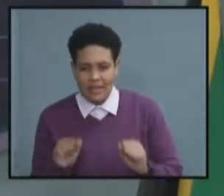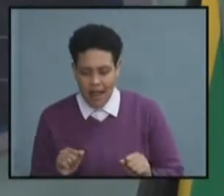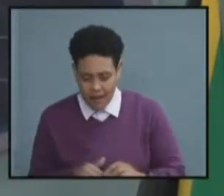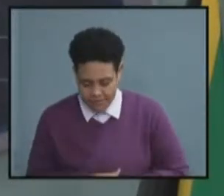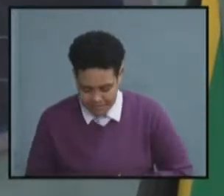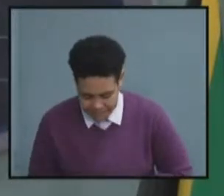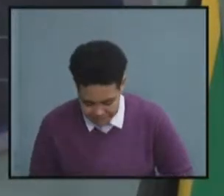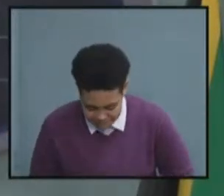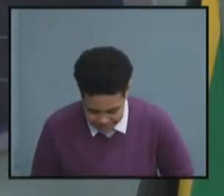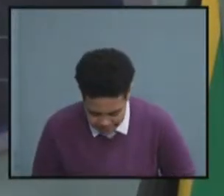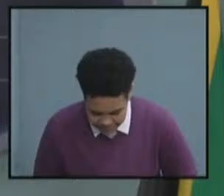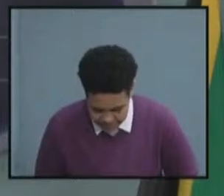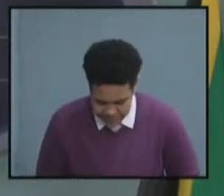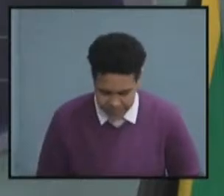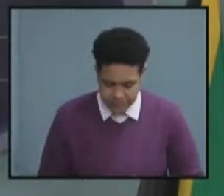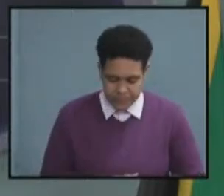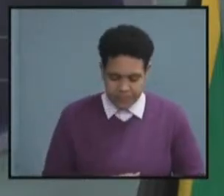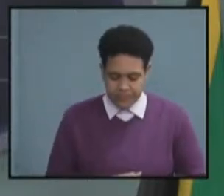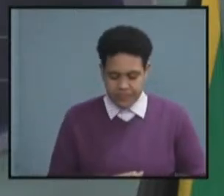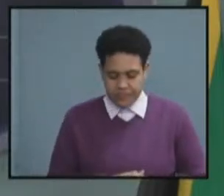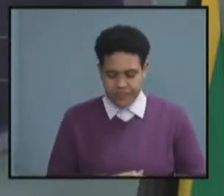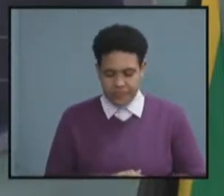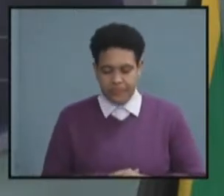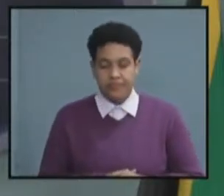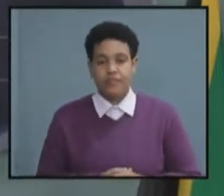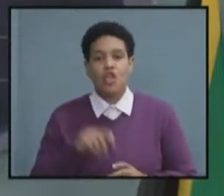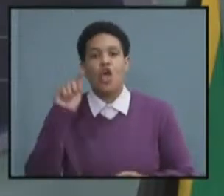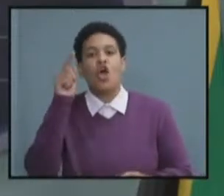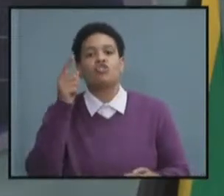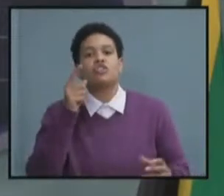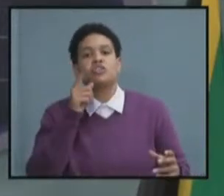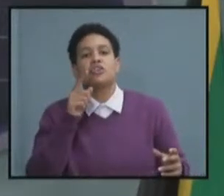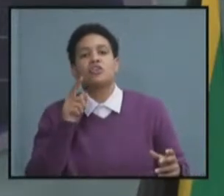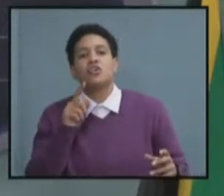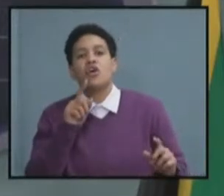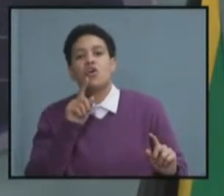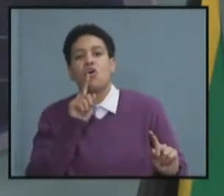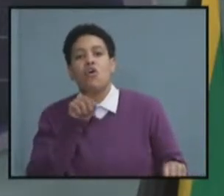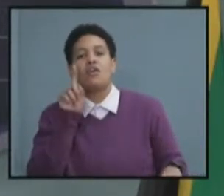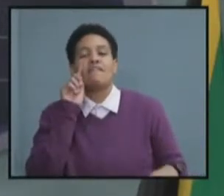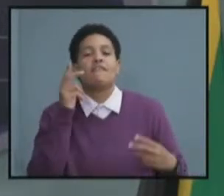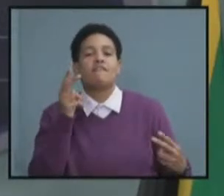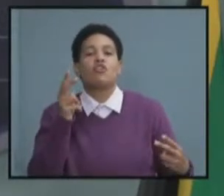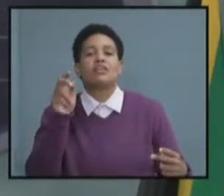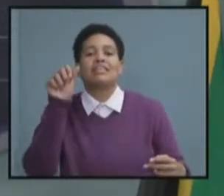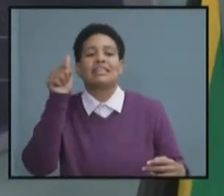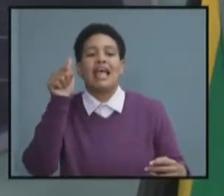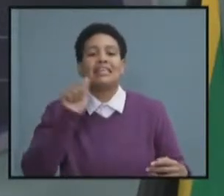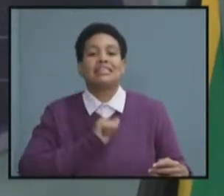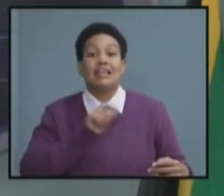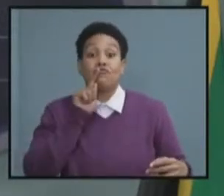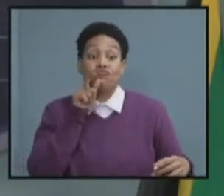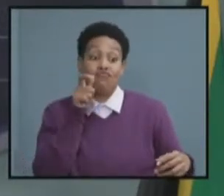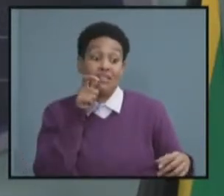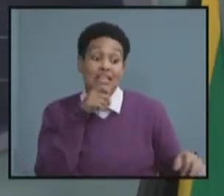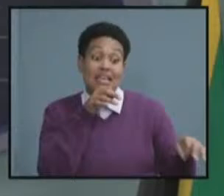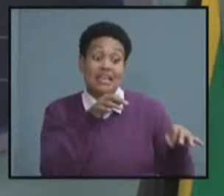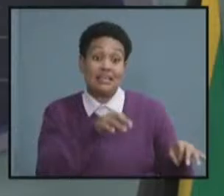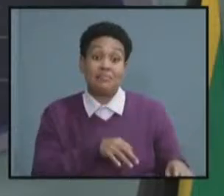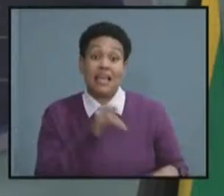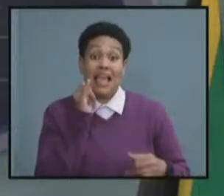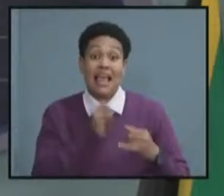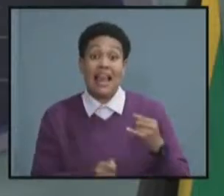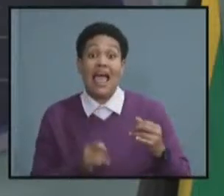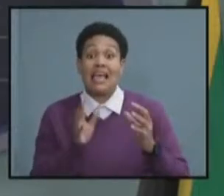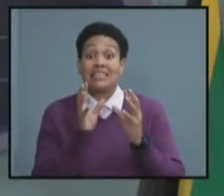Okay, the original order for funerals was 10, but as I explained at the